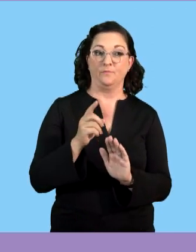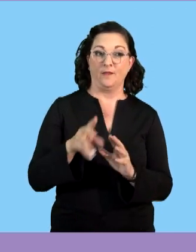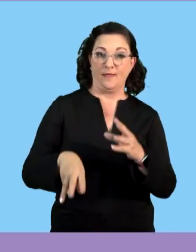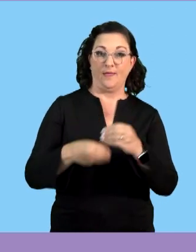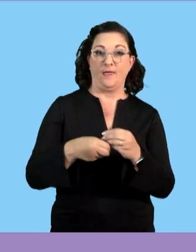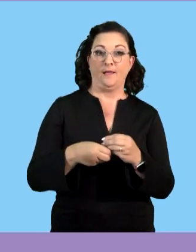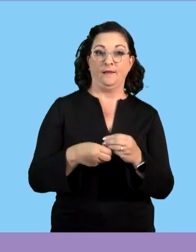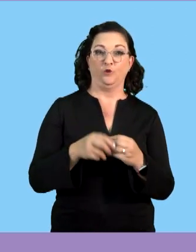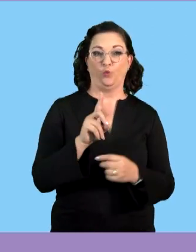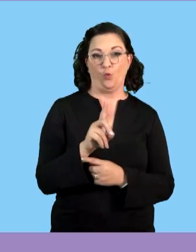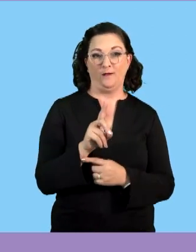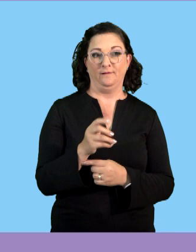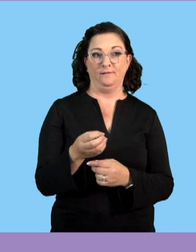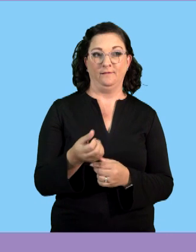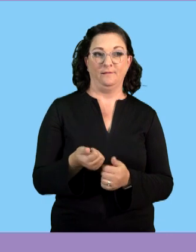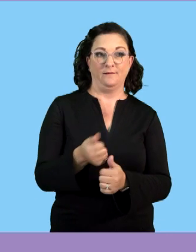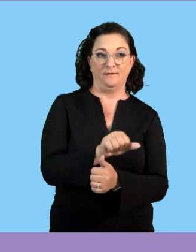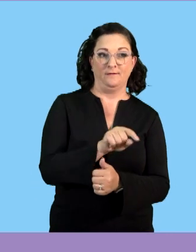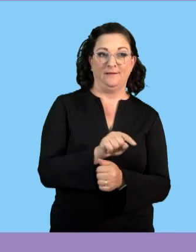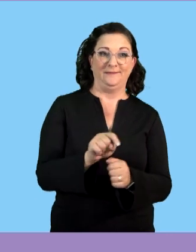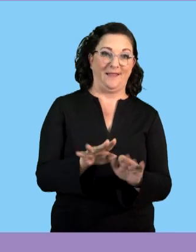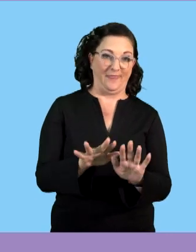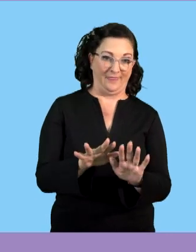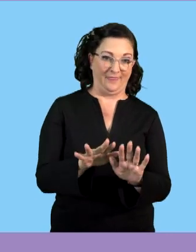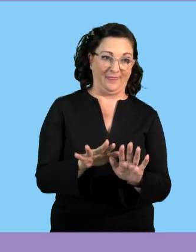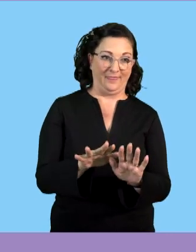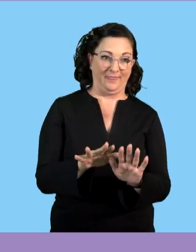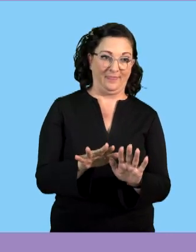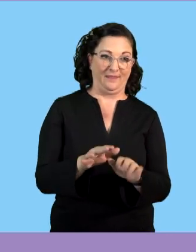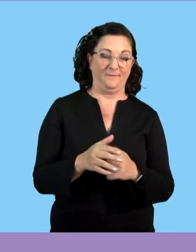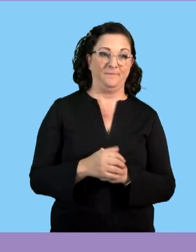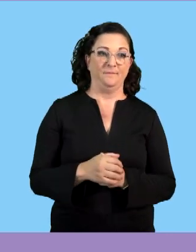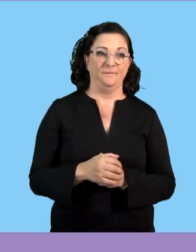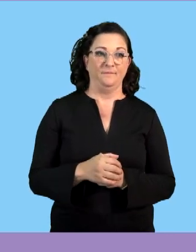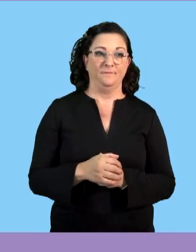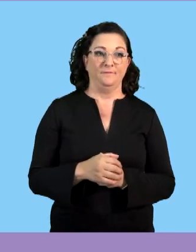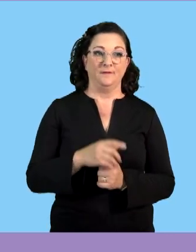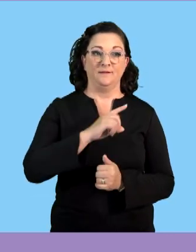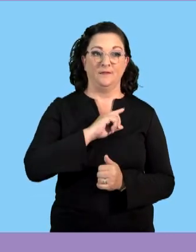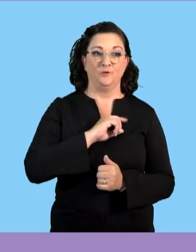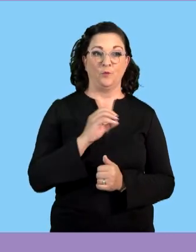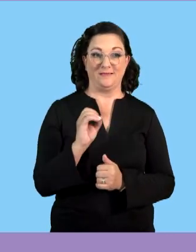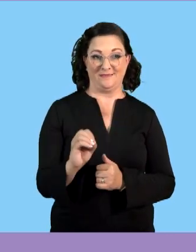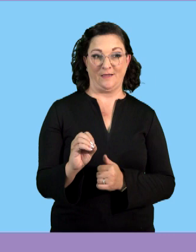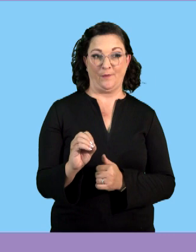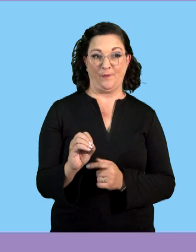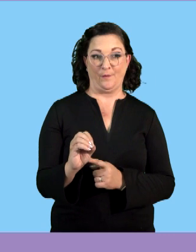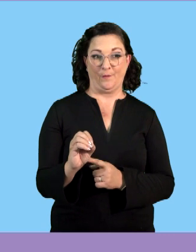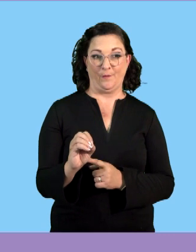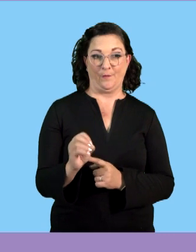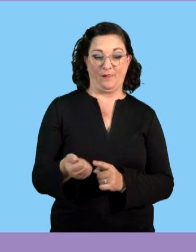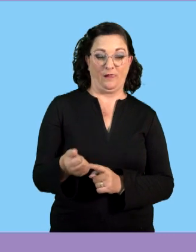add 1 here, which gives you a 10. I want to write the answer in reverse. We're going to write it as 0